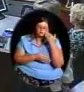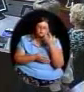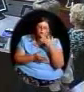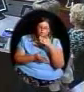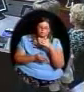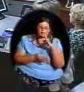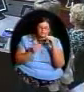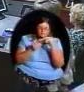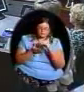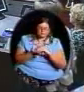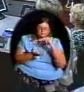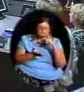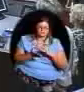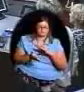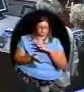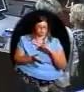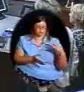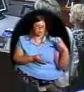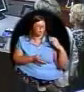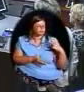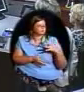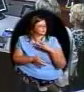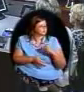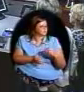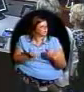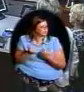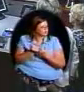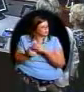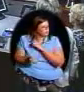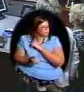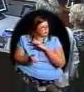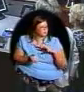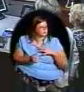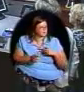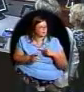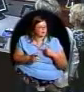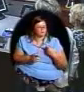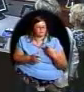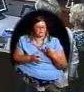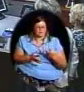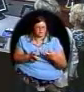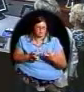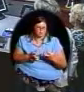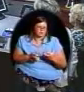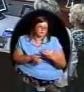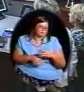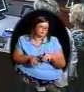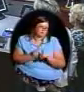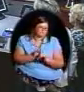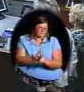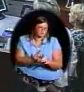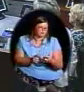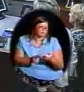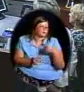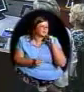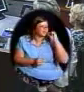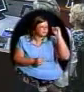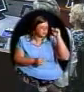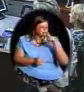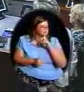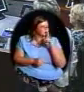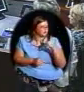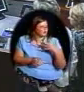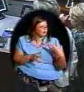staff and are and engaged in being mentored by adults and actively involved with